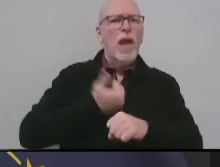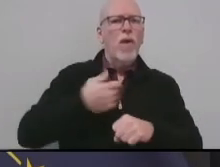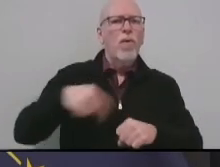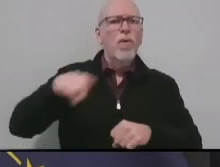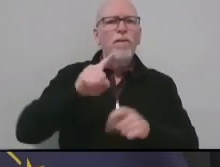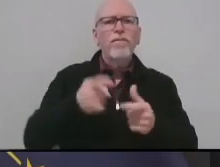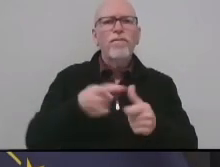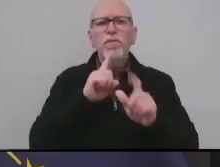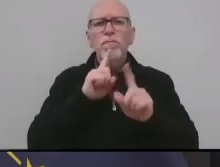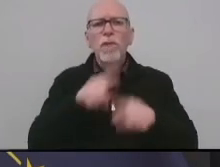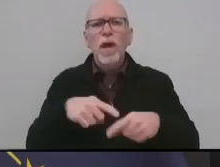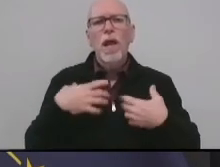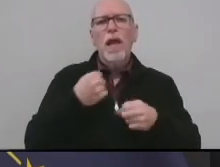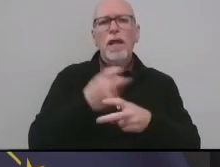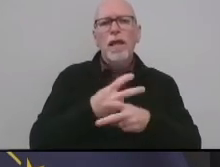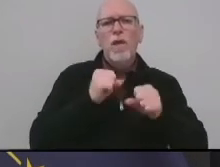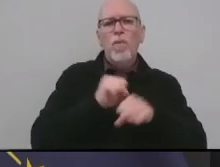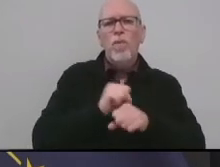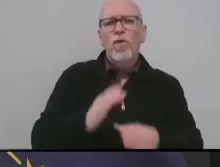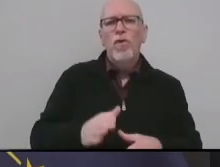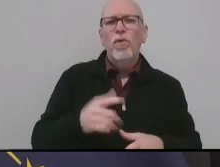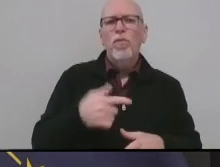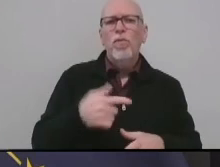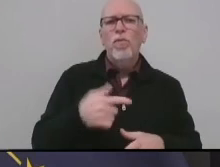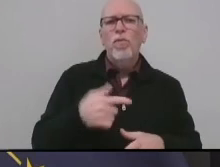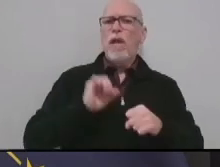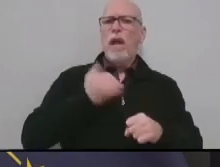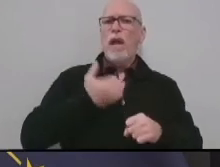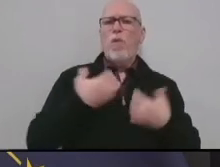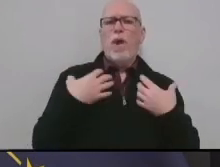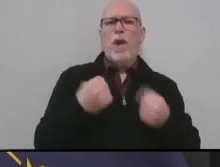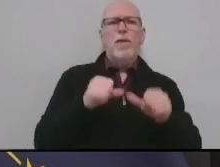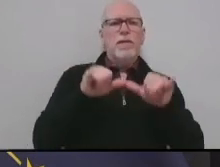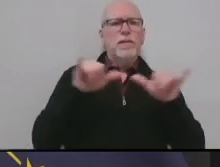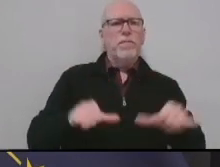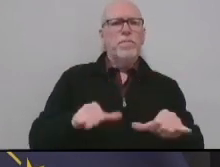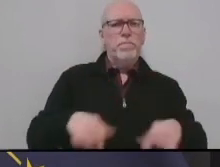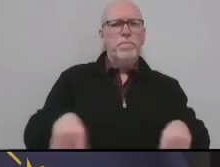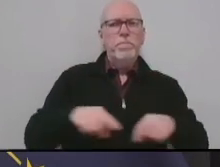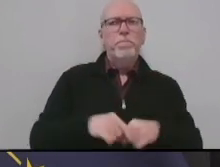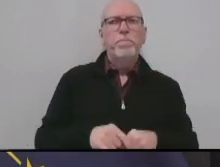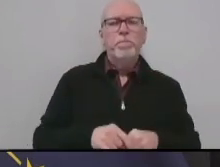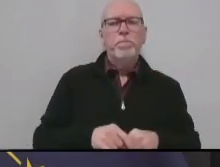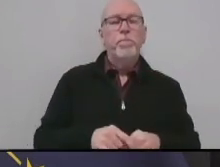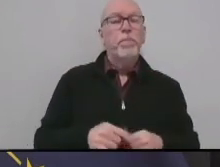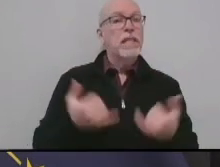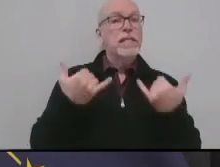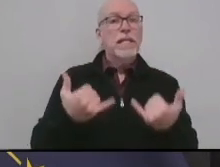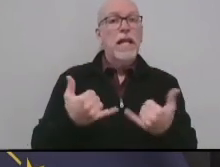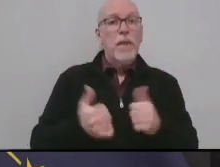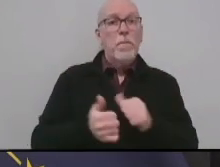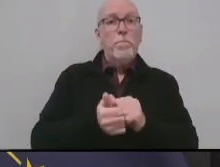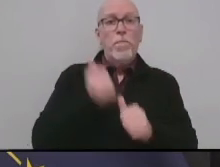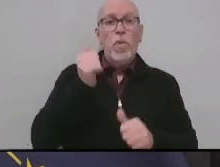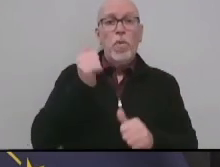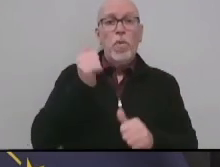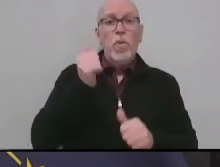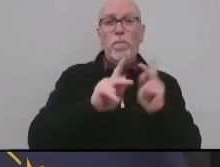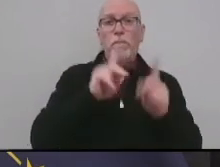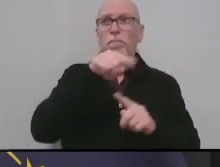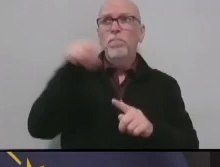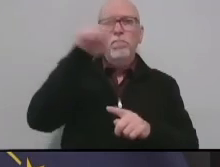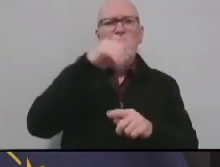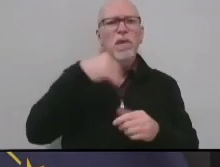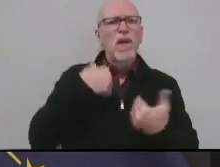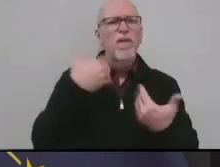This was designed to help protect our healthcare infrastructure. At this time, the majority of those populations have received a